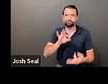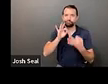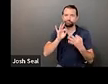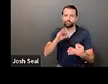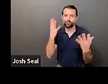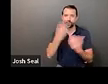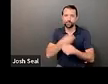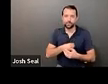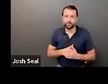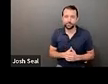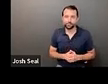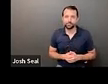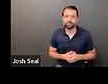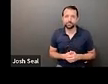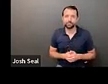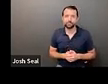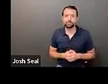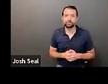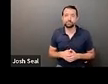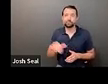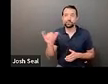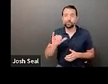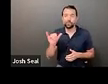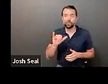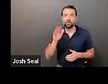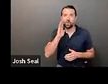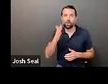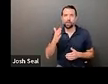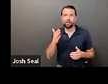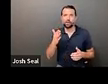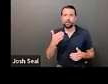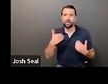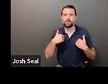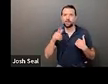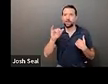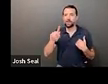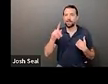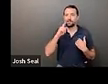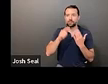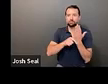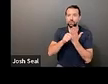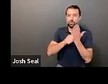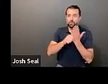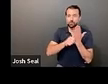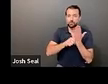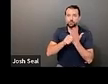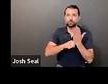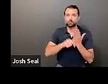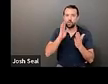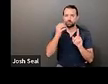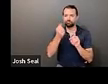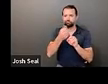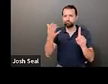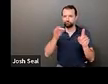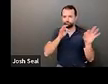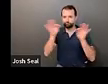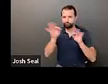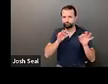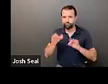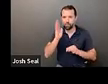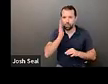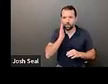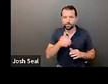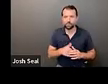And it also will link you back to the procedural manual. So when I was trying to put this together, when we were trying to put this together as a